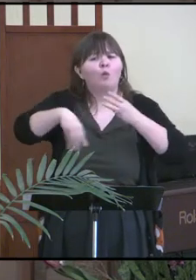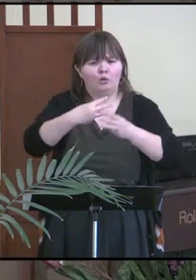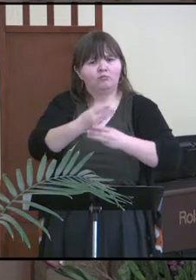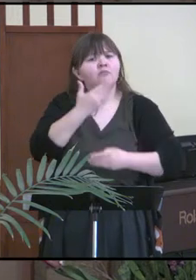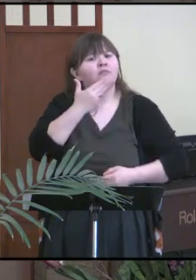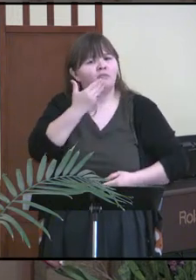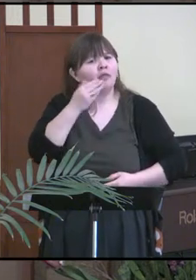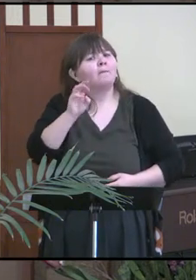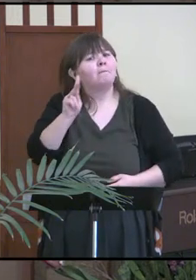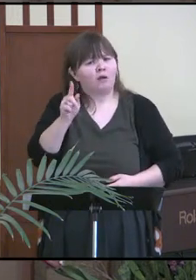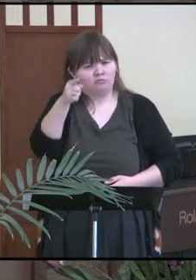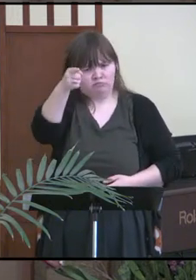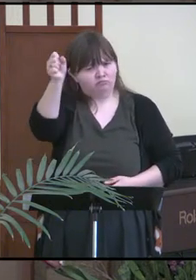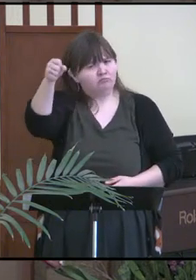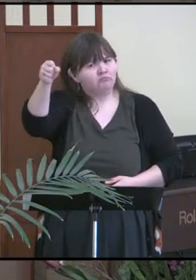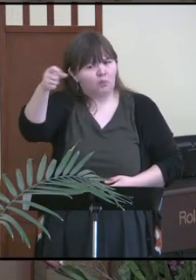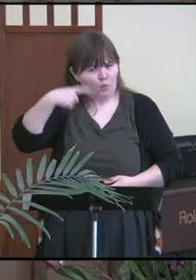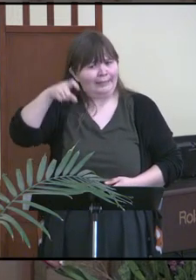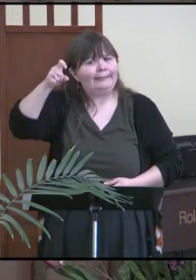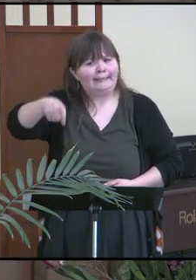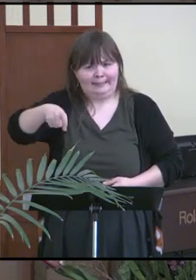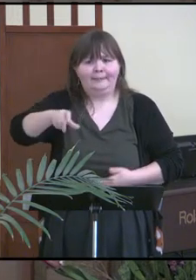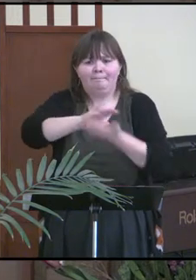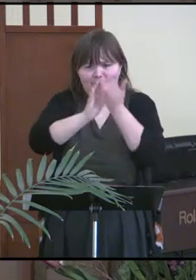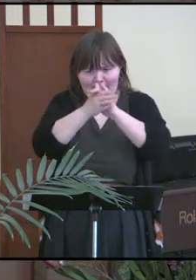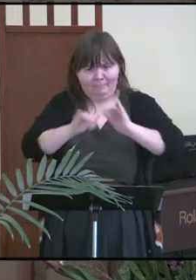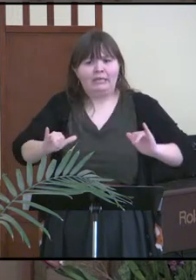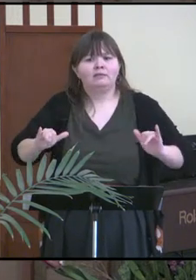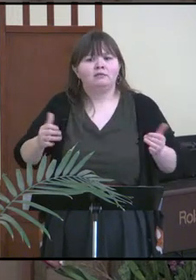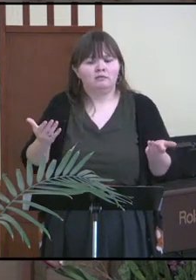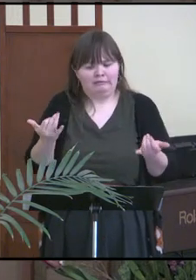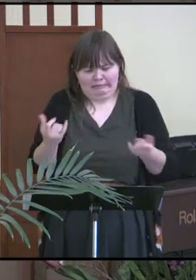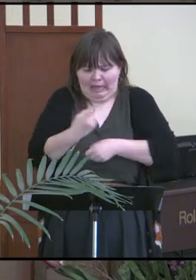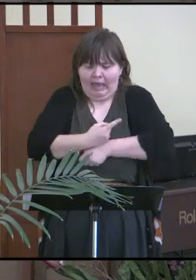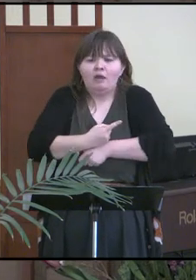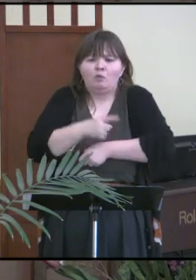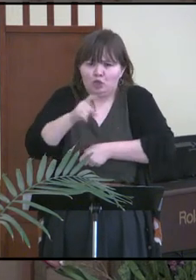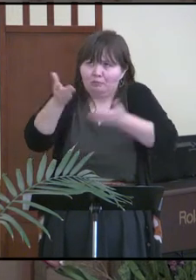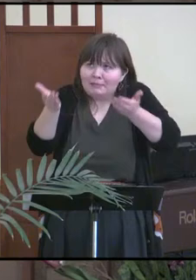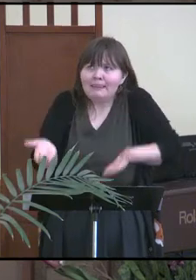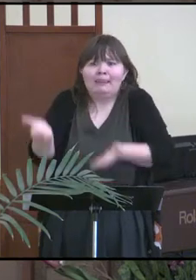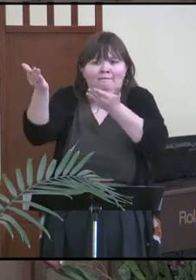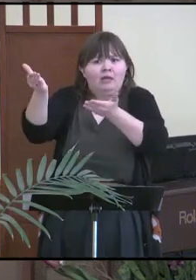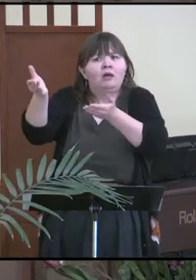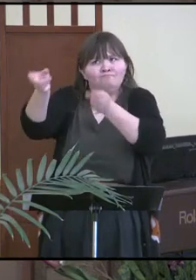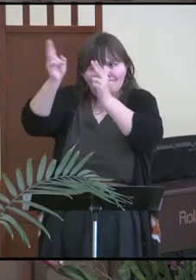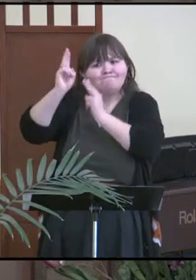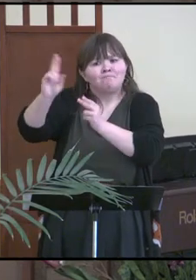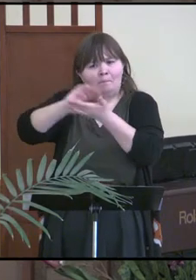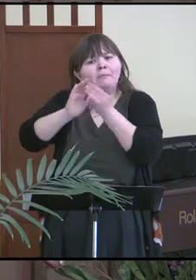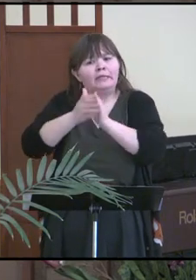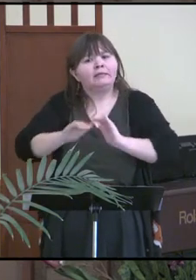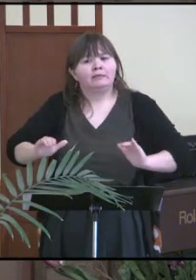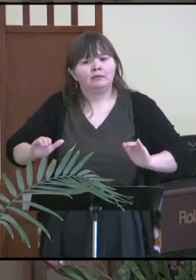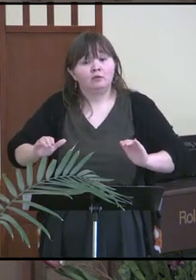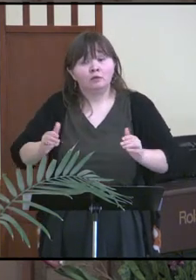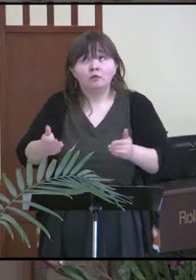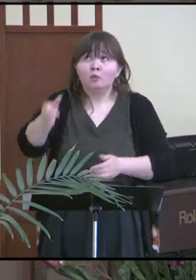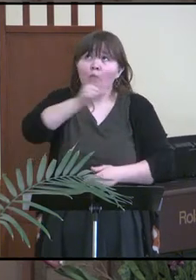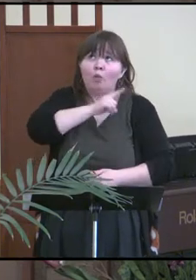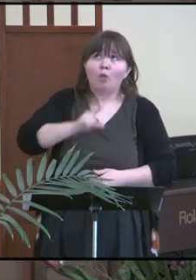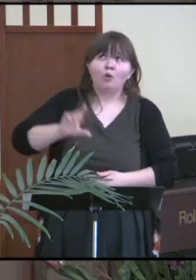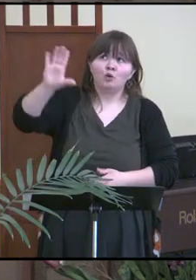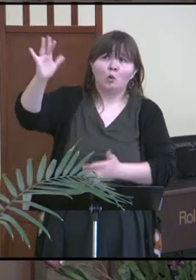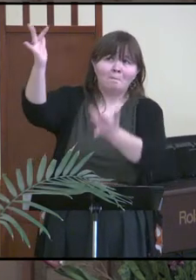Mark. We need peace in the world. And this is a day that should be, we should be lifting up peace. Thank you. So, Lord, in your